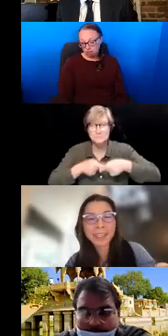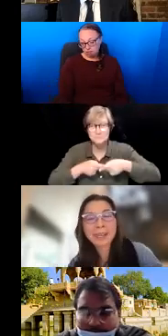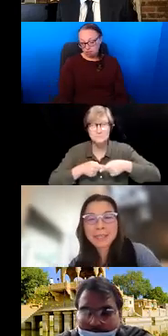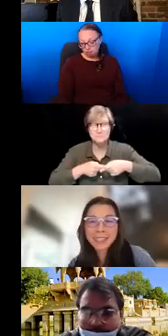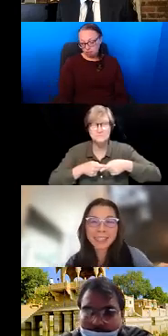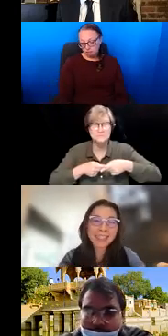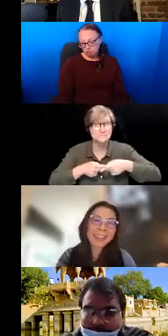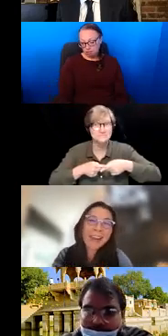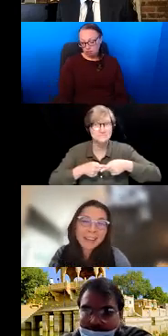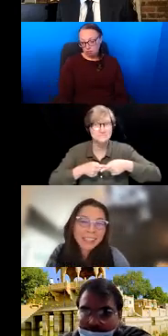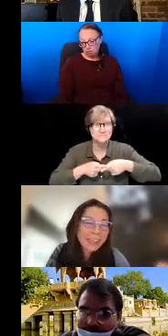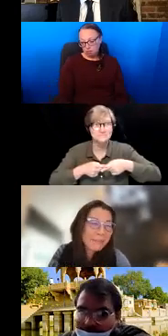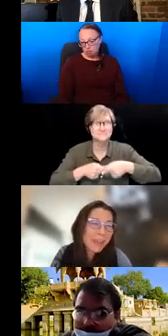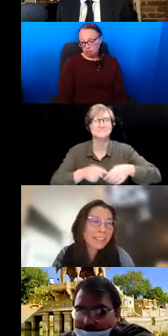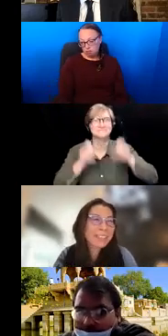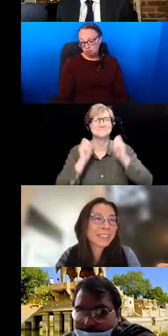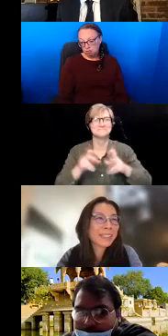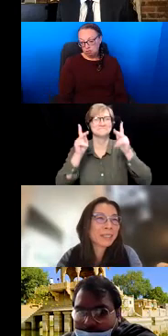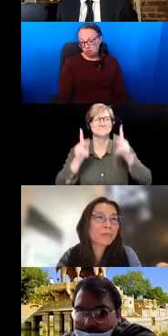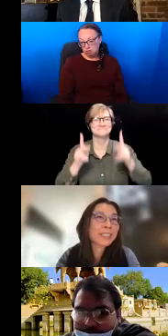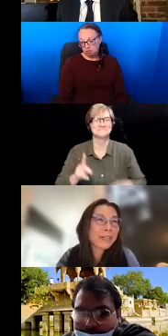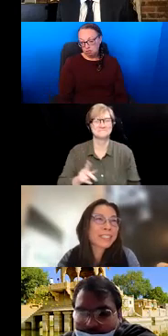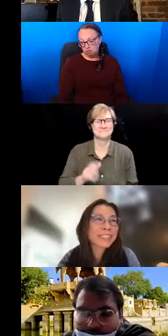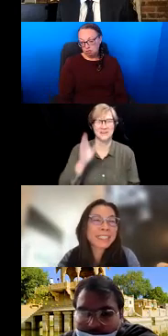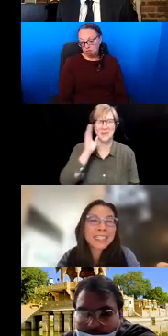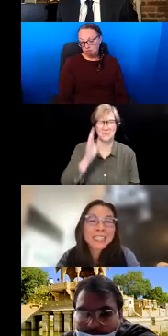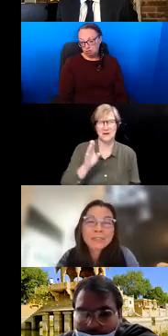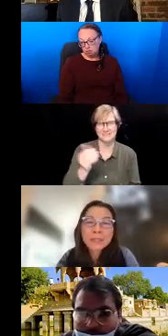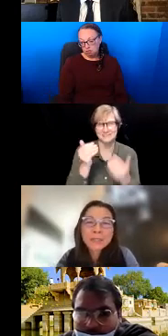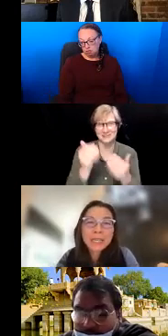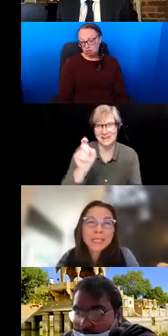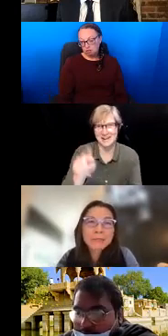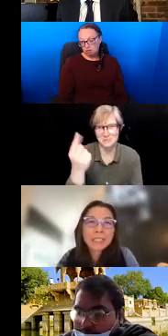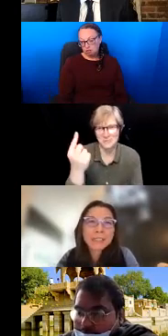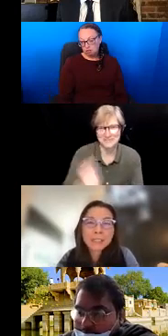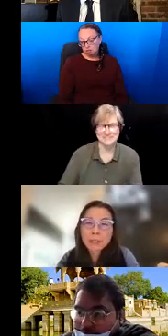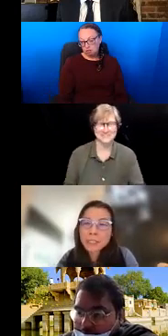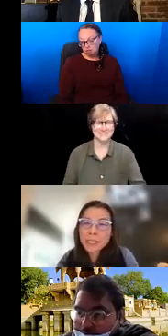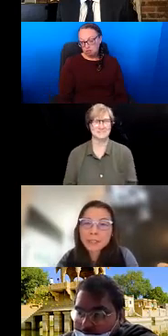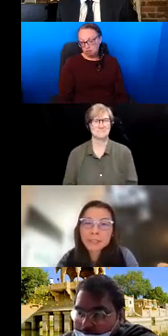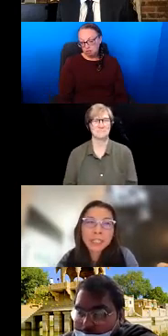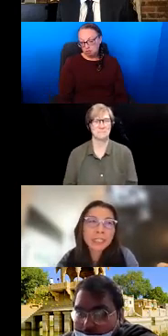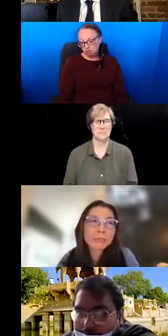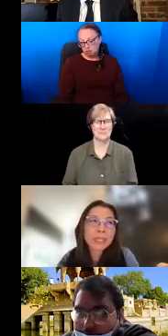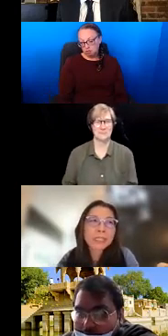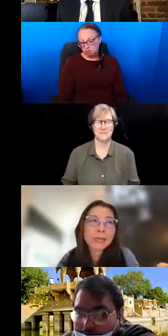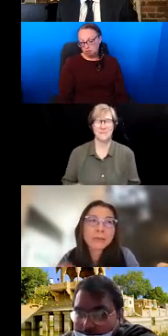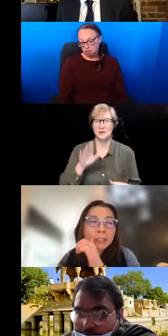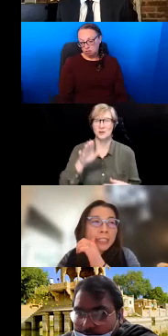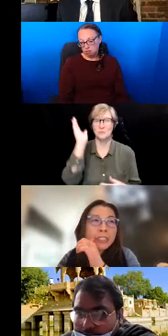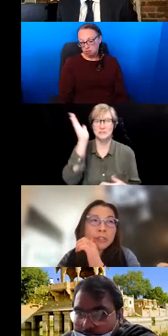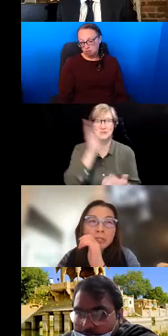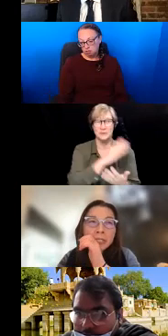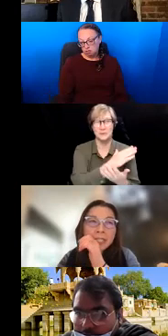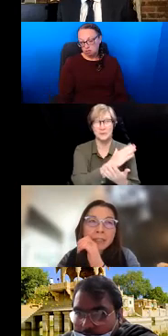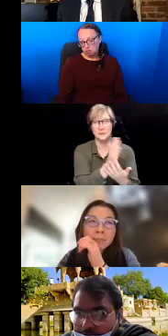All right, I'm gonna ask one question. If you recall towards the end of your talk, you were talking about